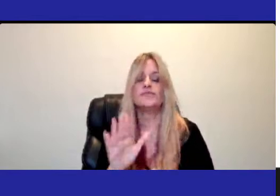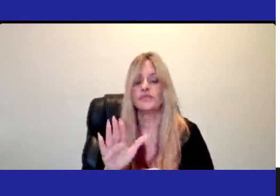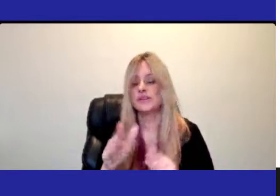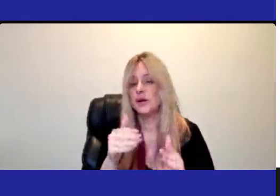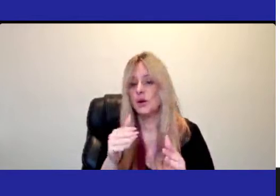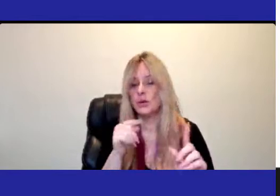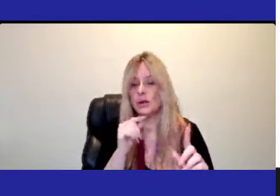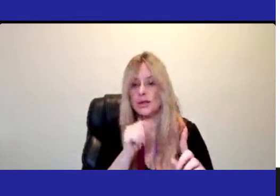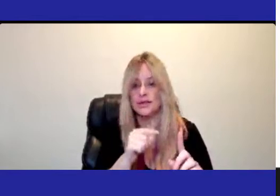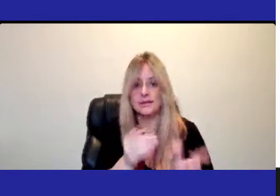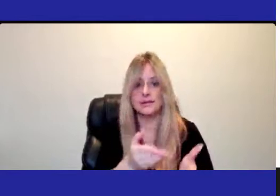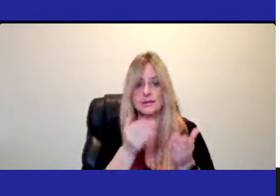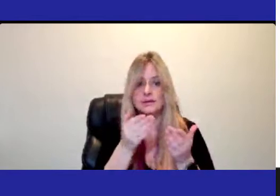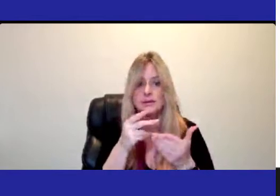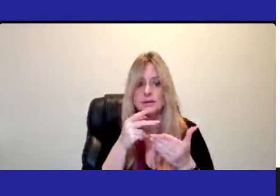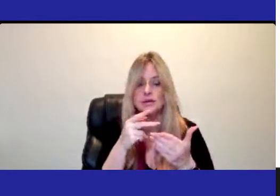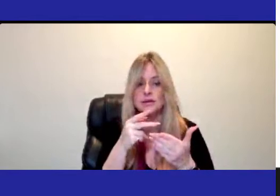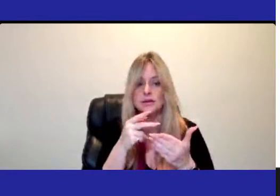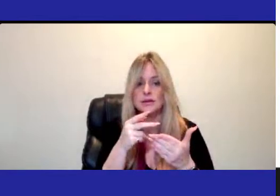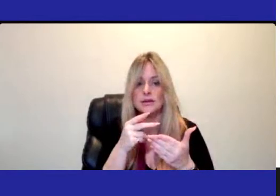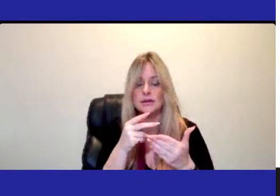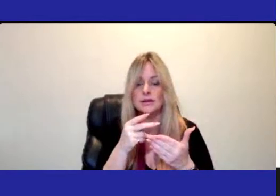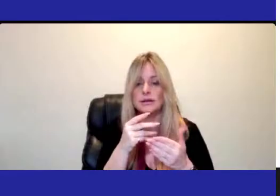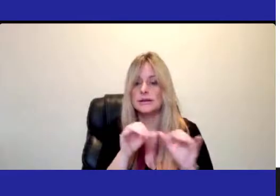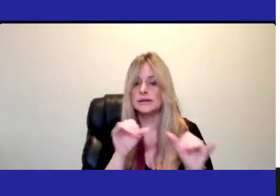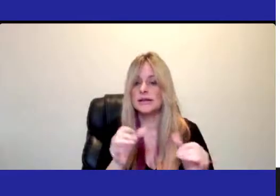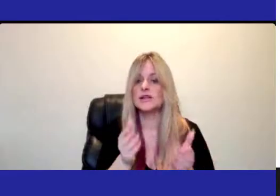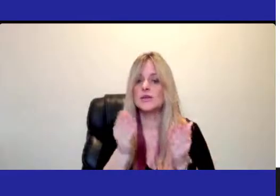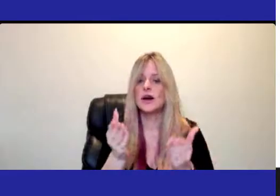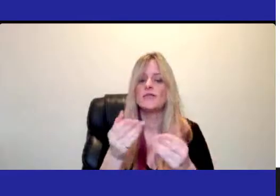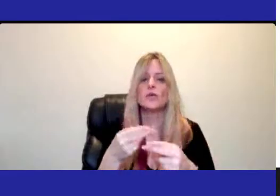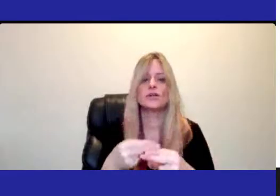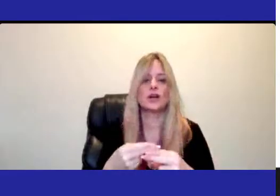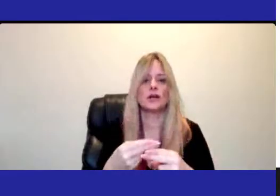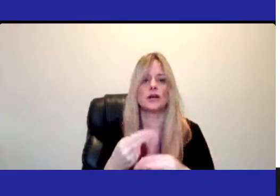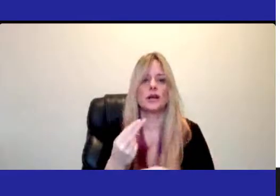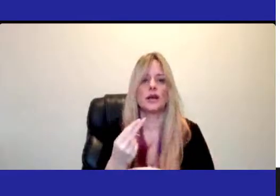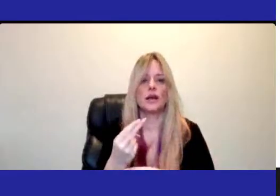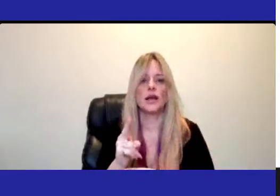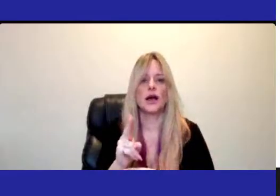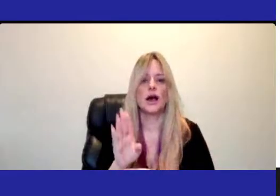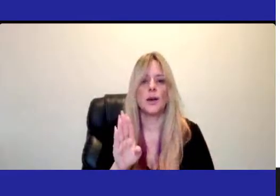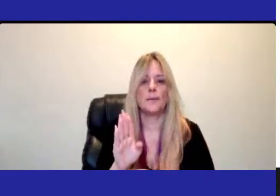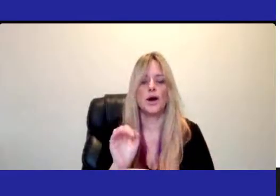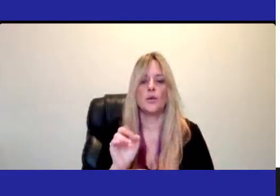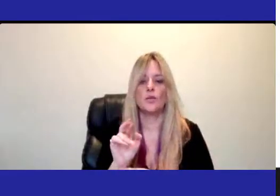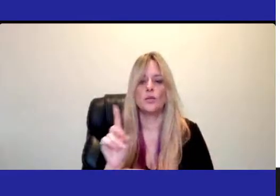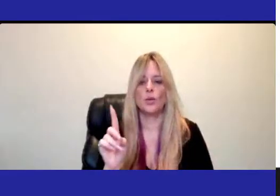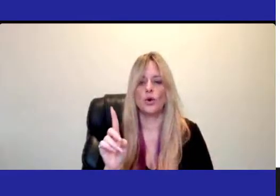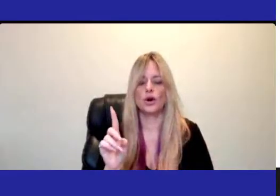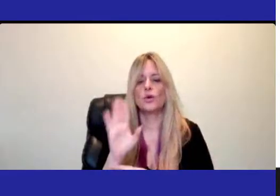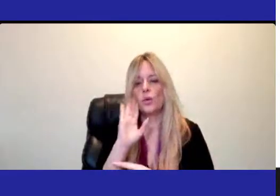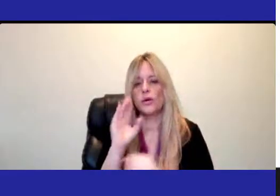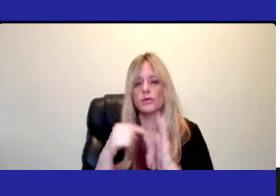offers basically something called a hub board, which you'll see in a few slides later.